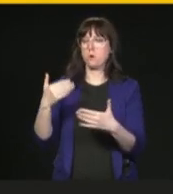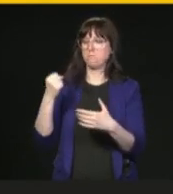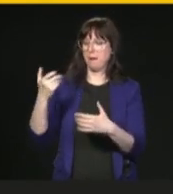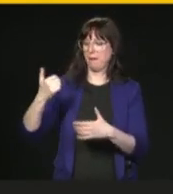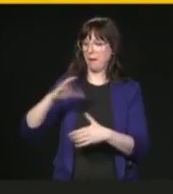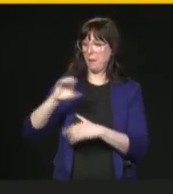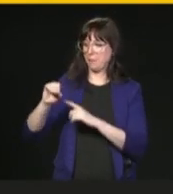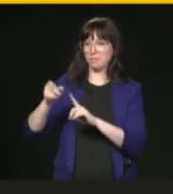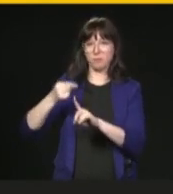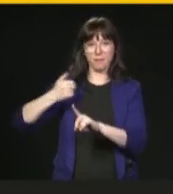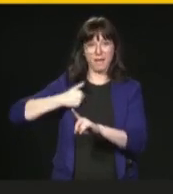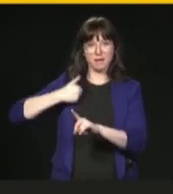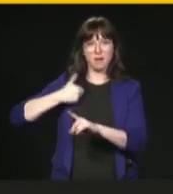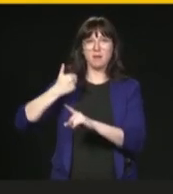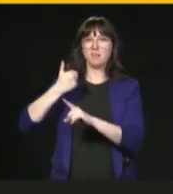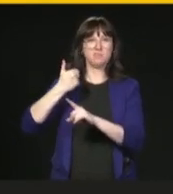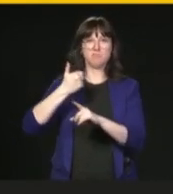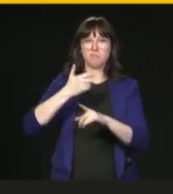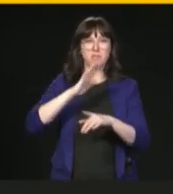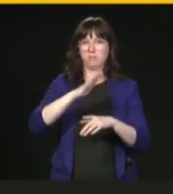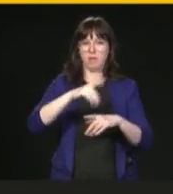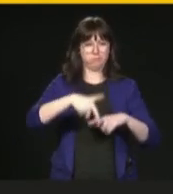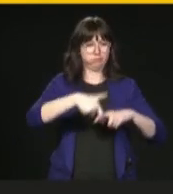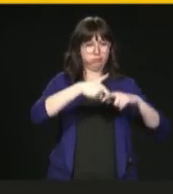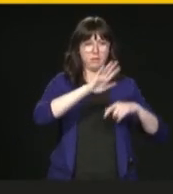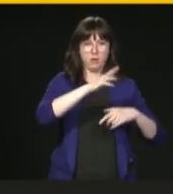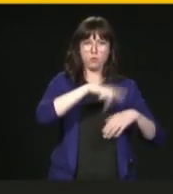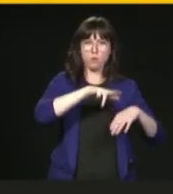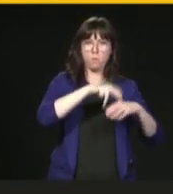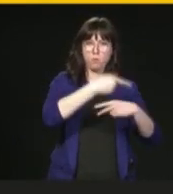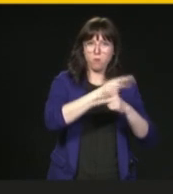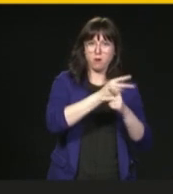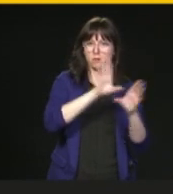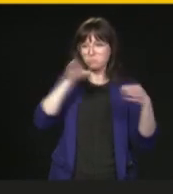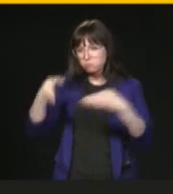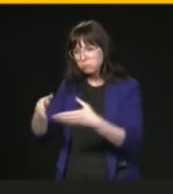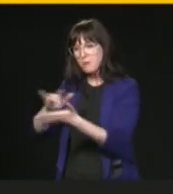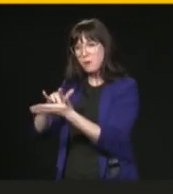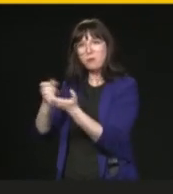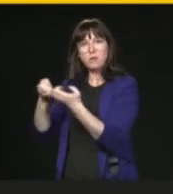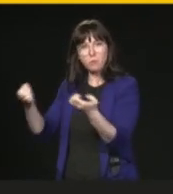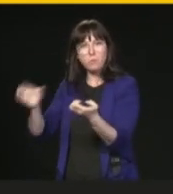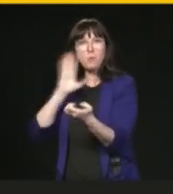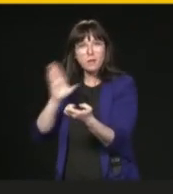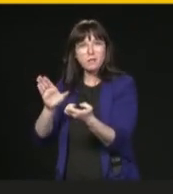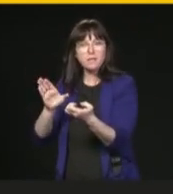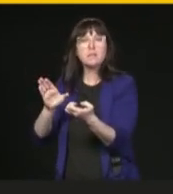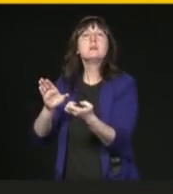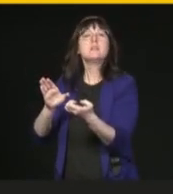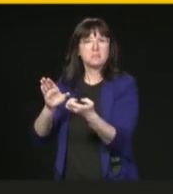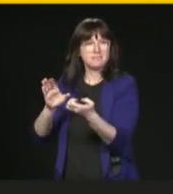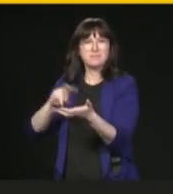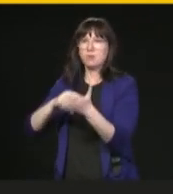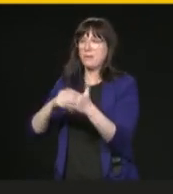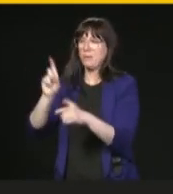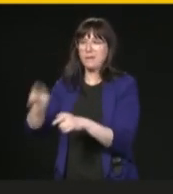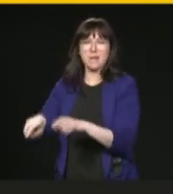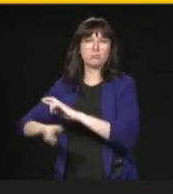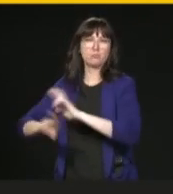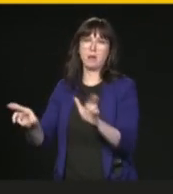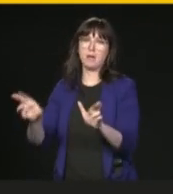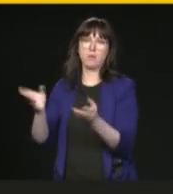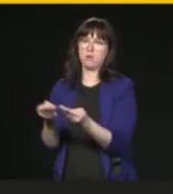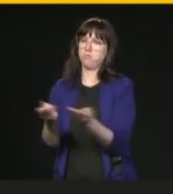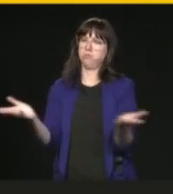are also manufacturing medical equipment at this time, so therefore we will have the necessary equipment to keep Canadians